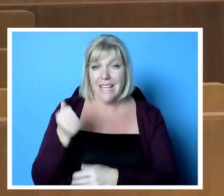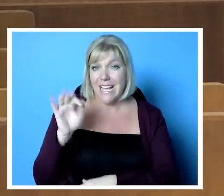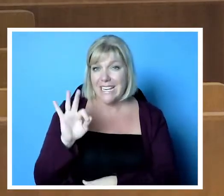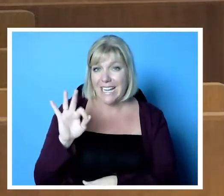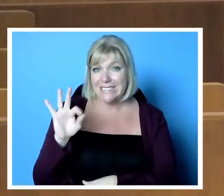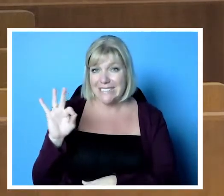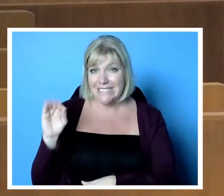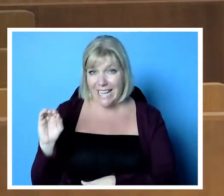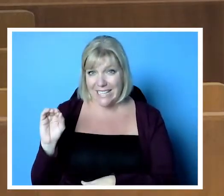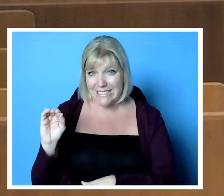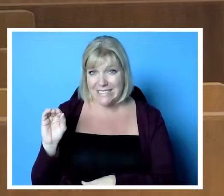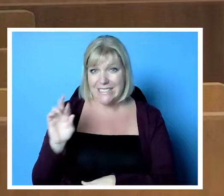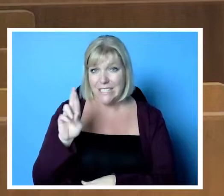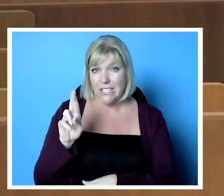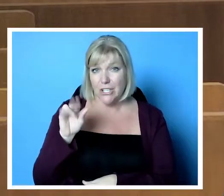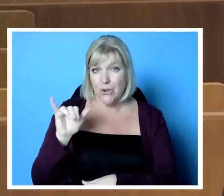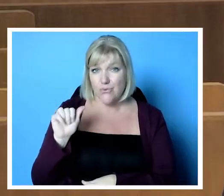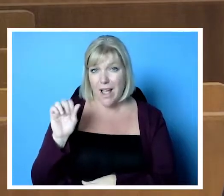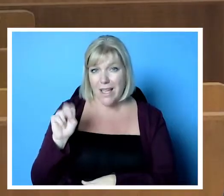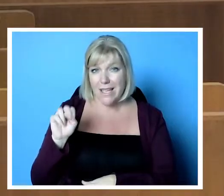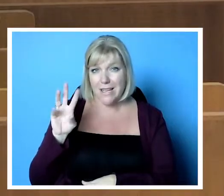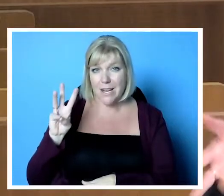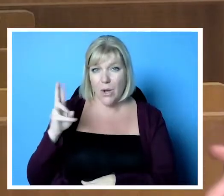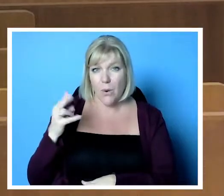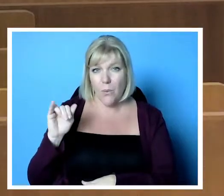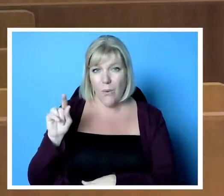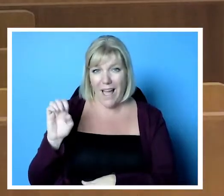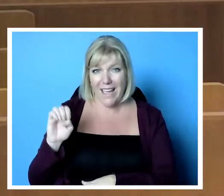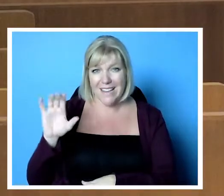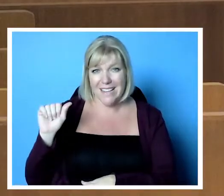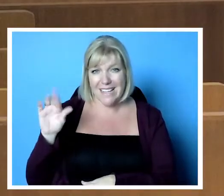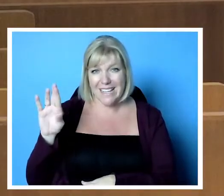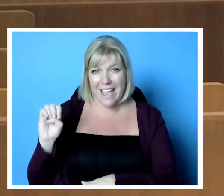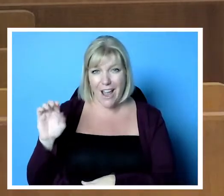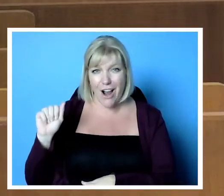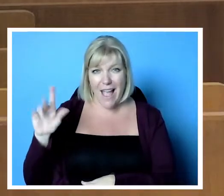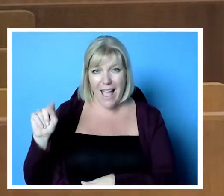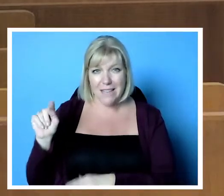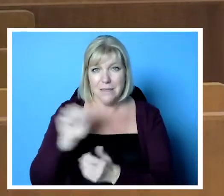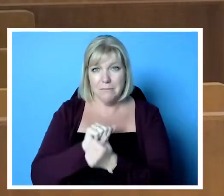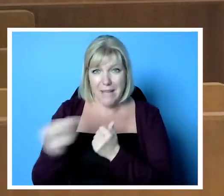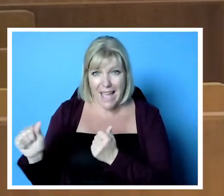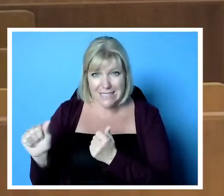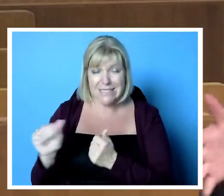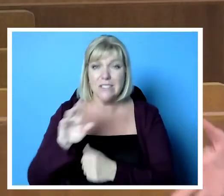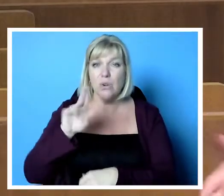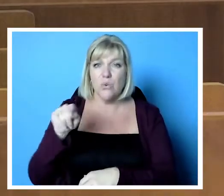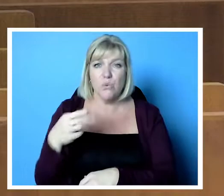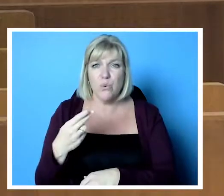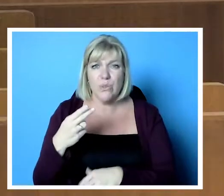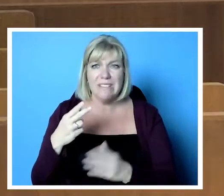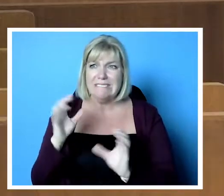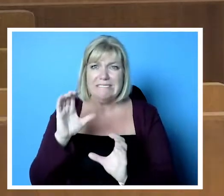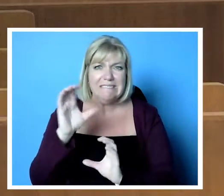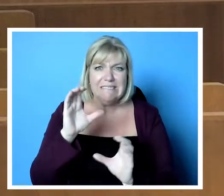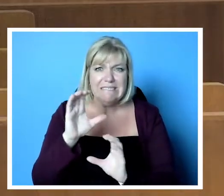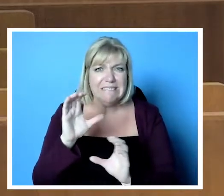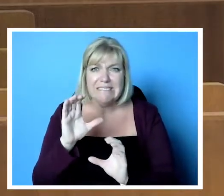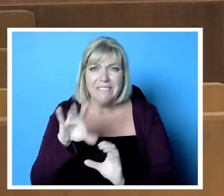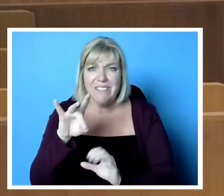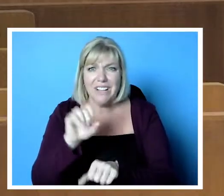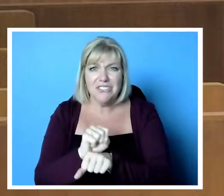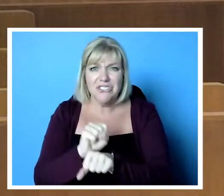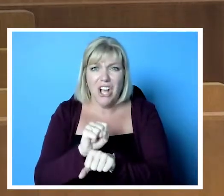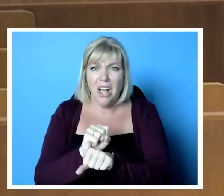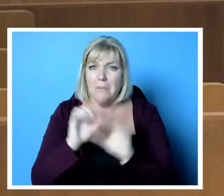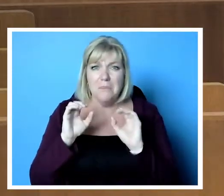adoption of the Ryan White Care Act, Ruth had trouble finding work, and none of the local businesses would hire her.